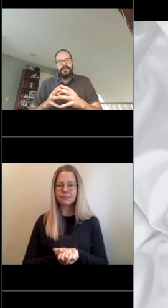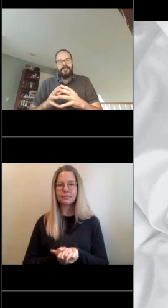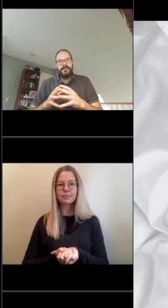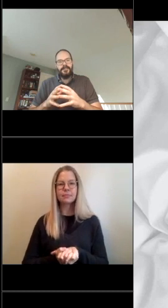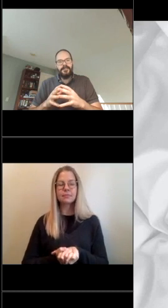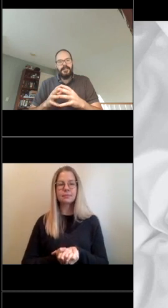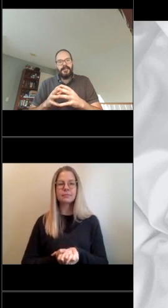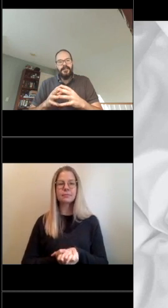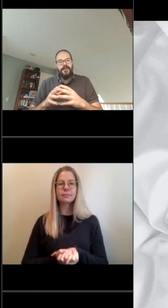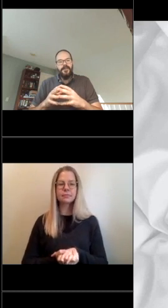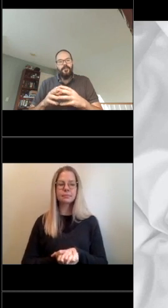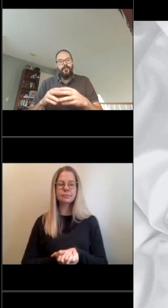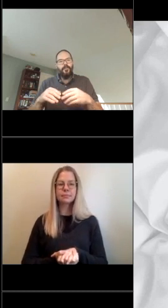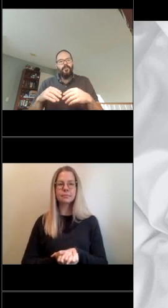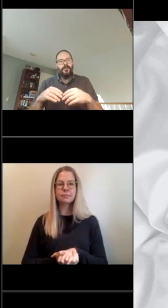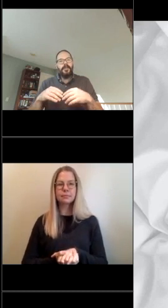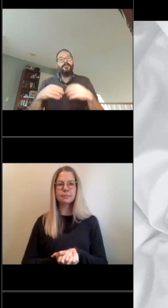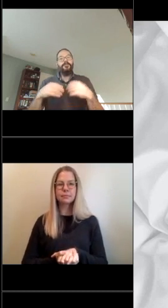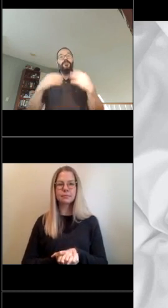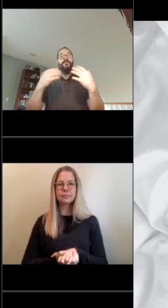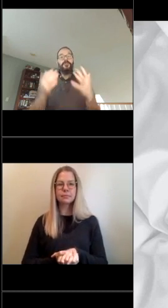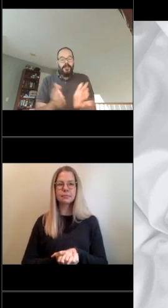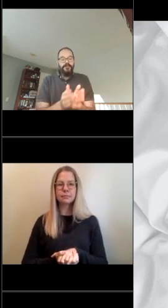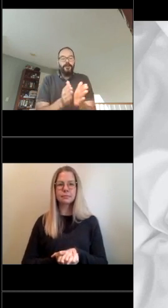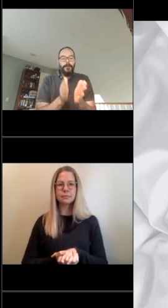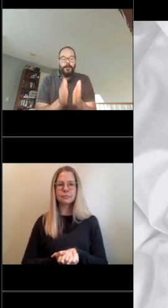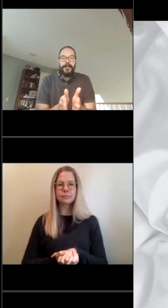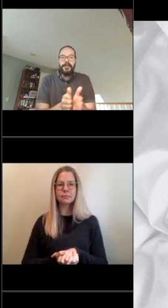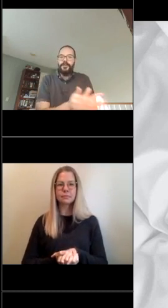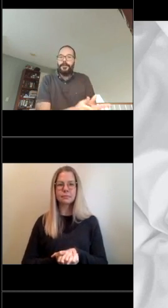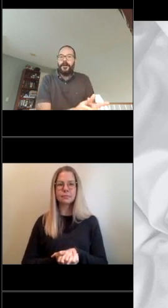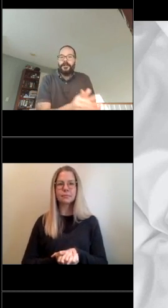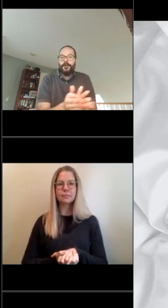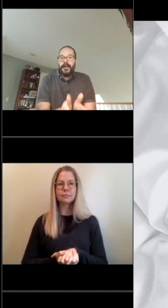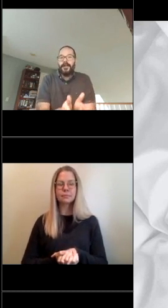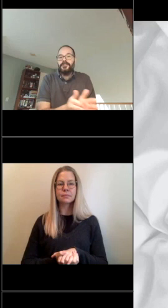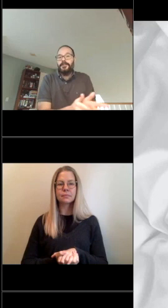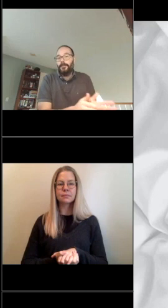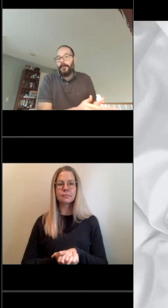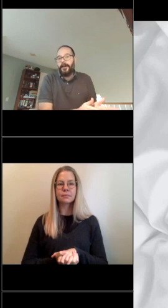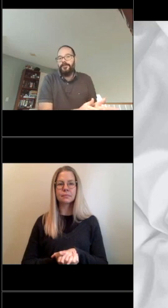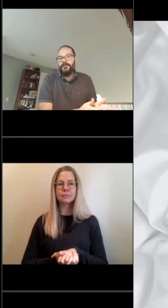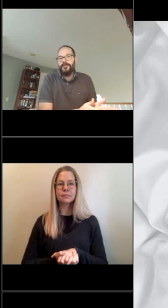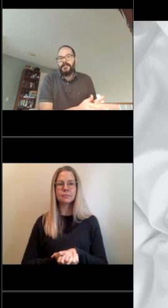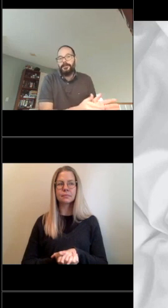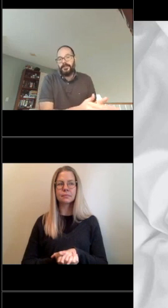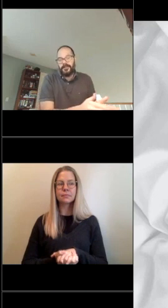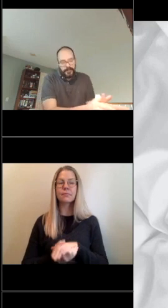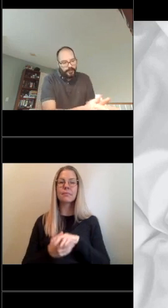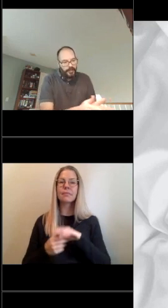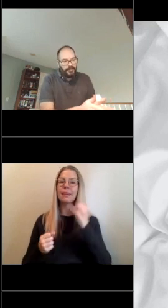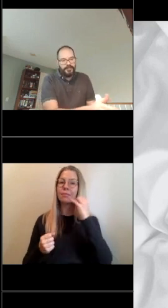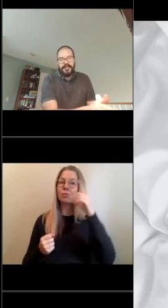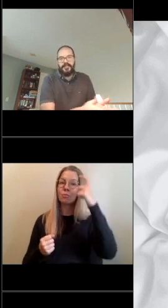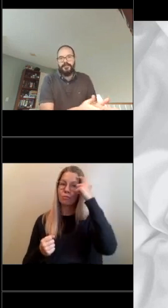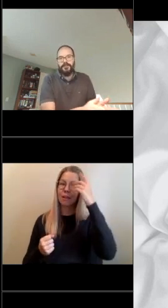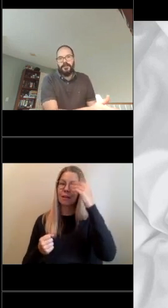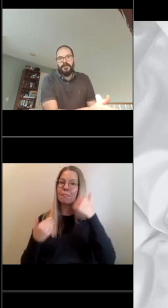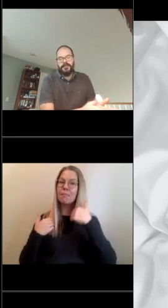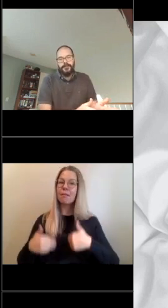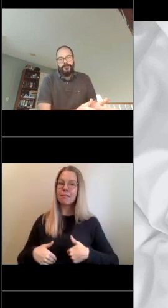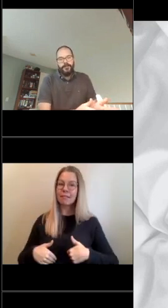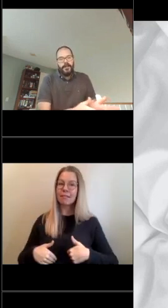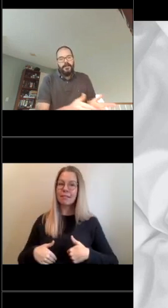to consider is that if your brain and your body are actually prepared for sleep at the time that you've